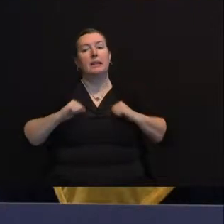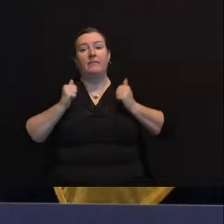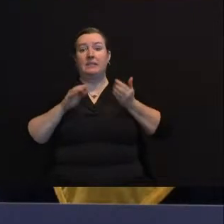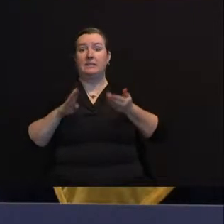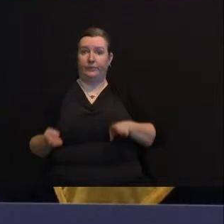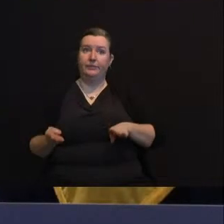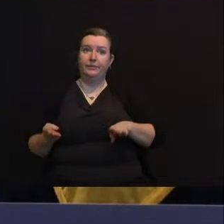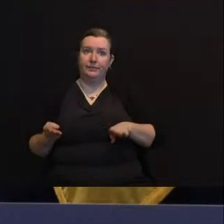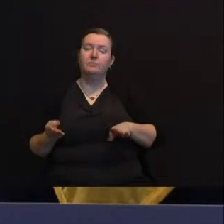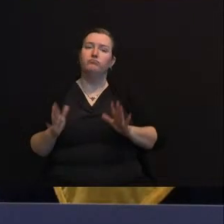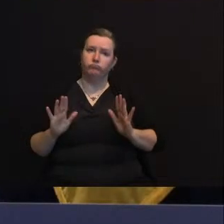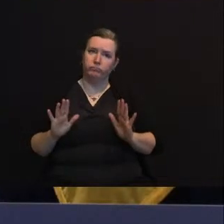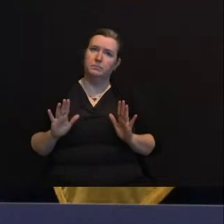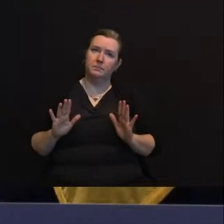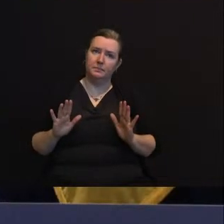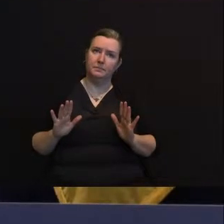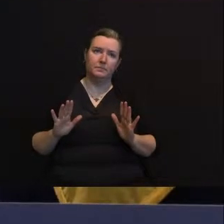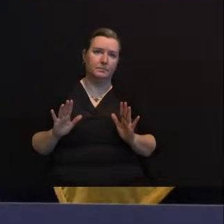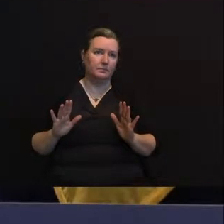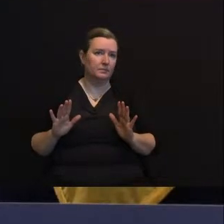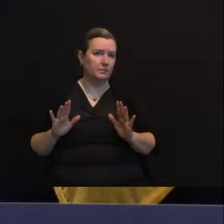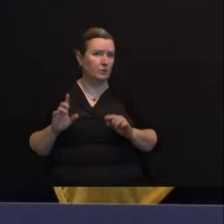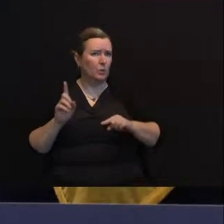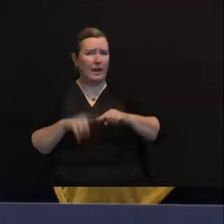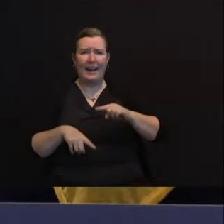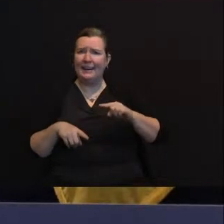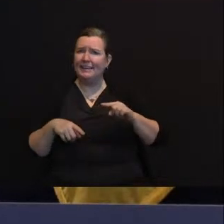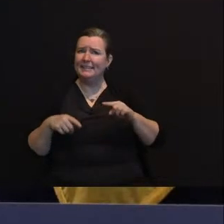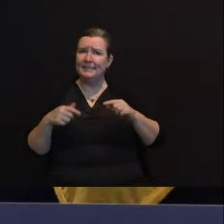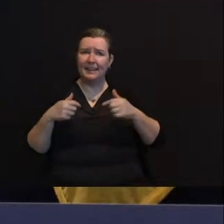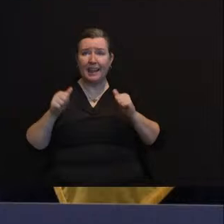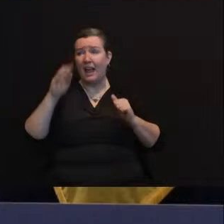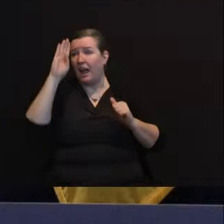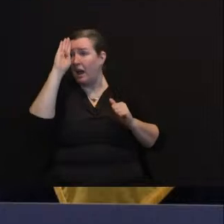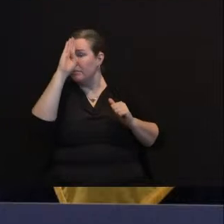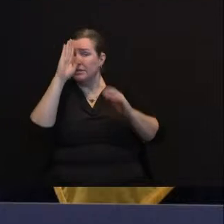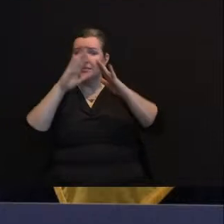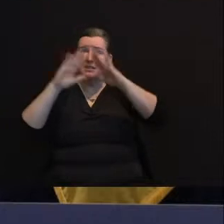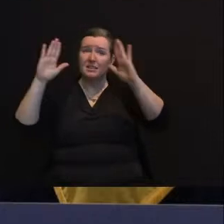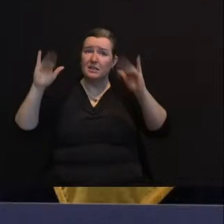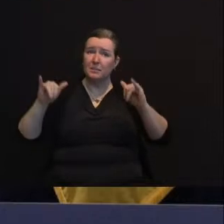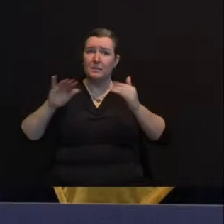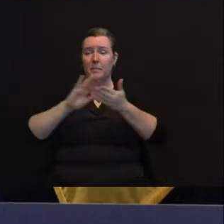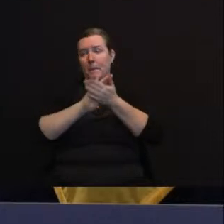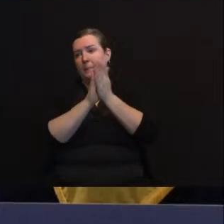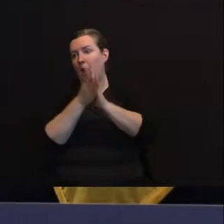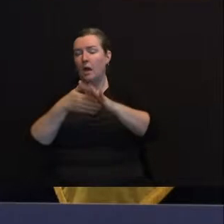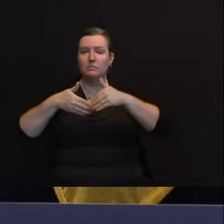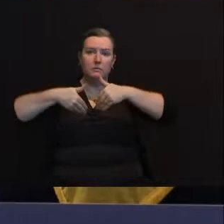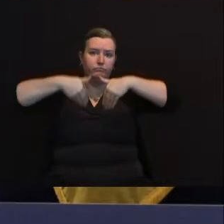on the table. We cannot allow our healthcare system to get overrun. It did not in the spring.